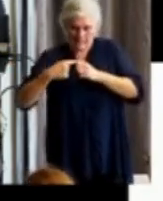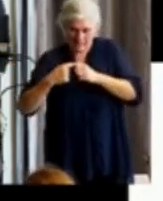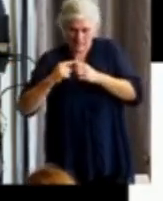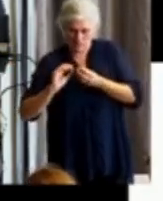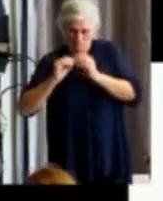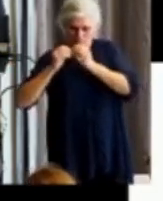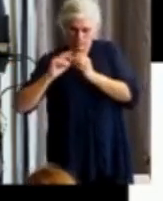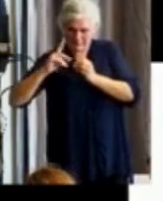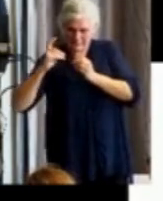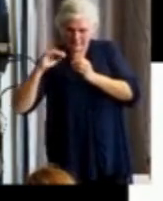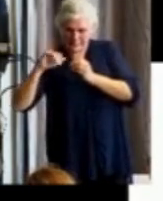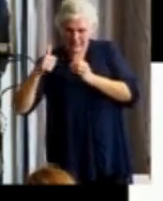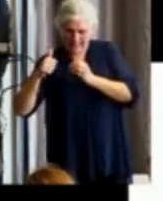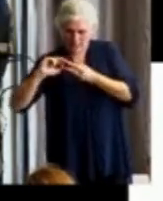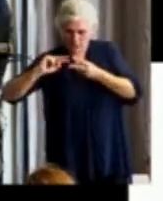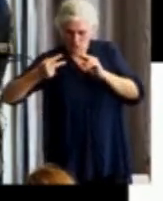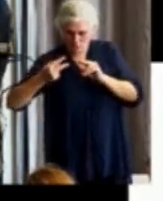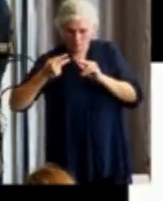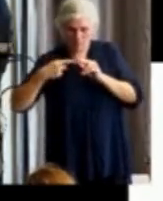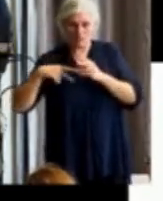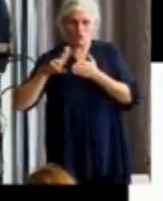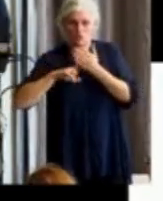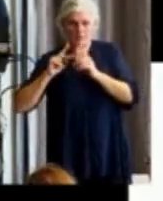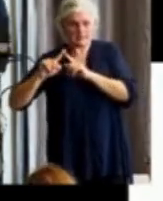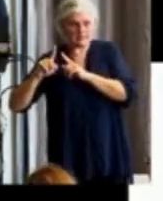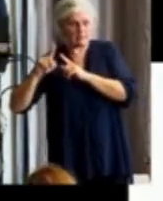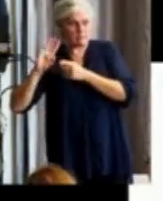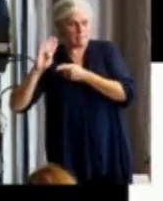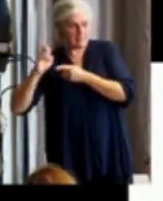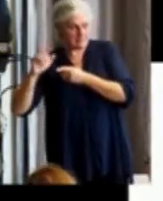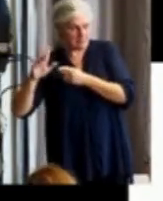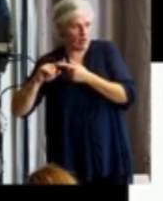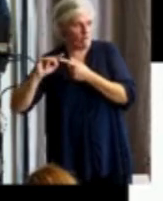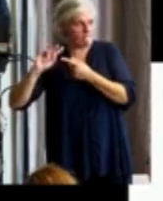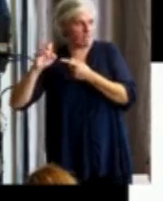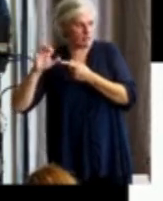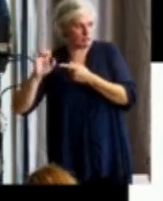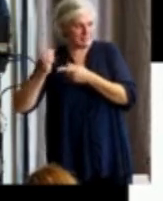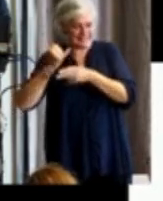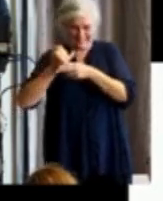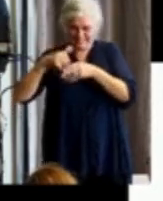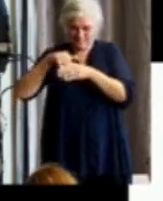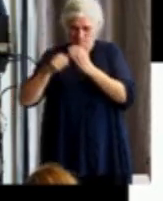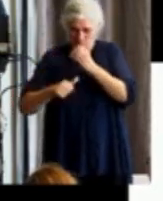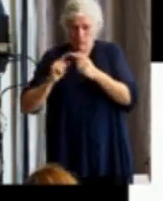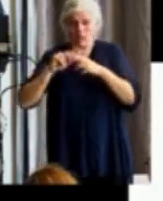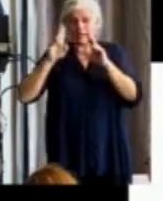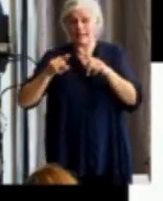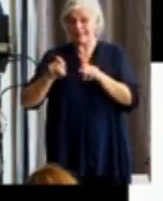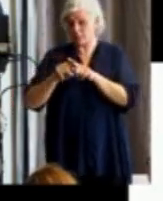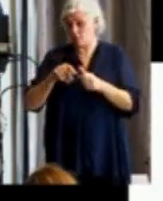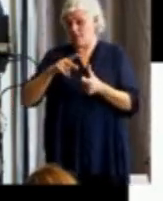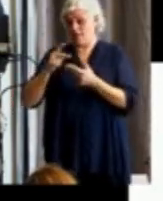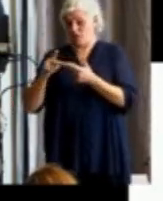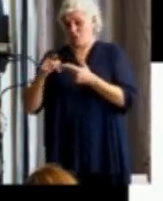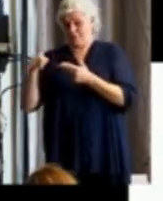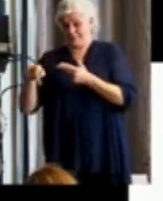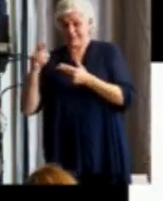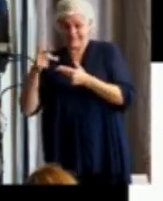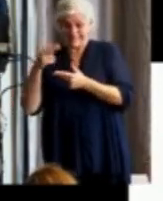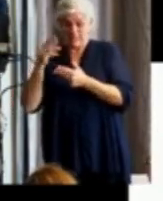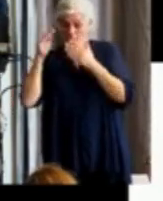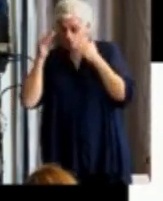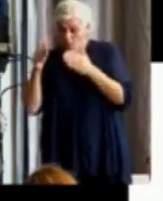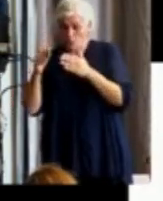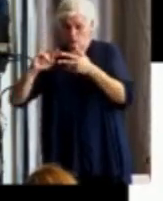of the species, of all the bacteria, viruses, and so on, within that stool sample. But we can also instead look at the actual